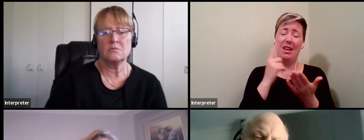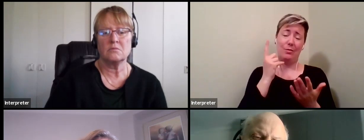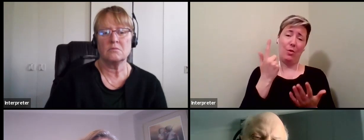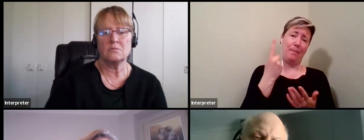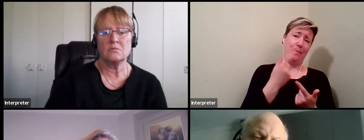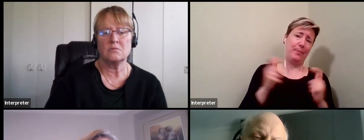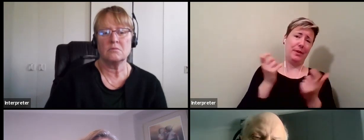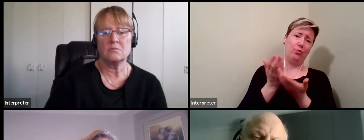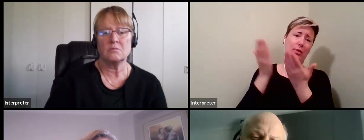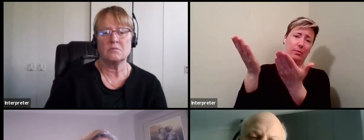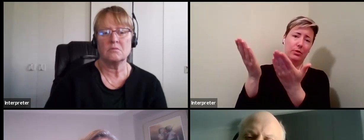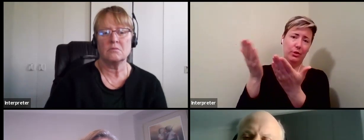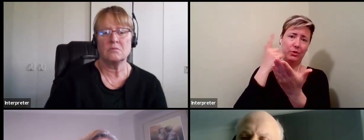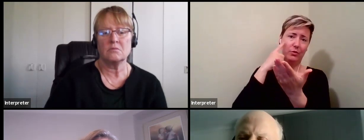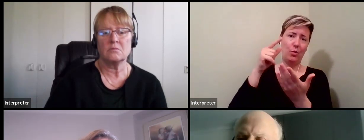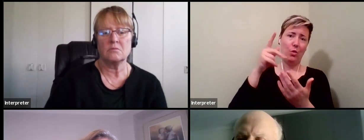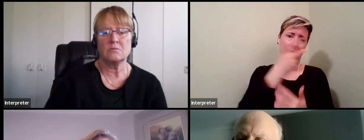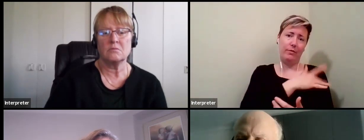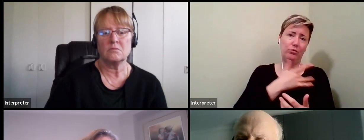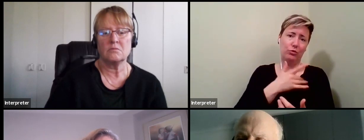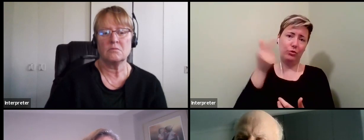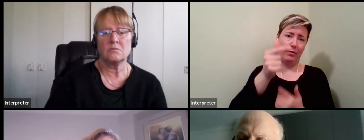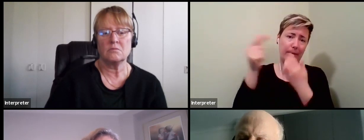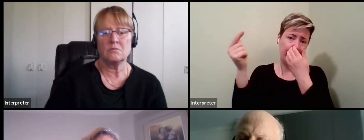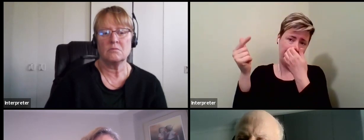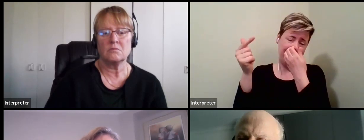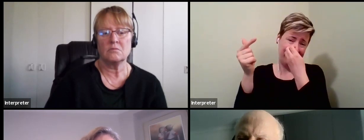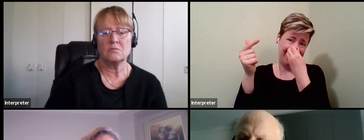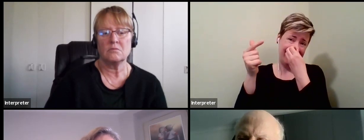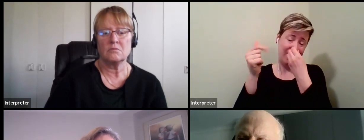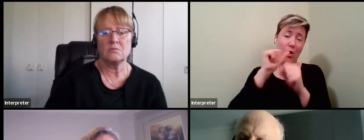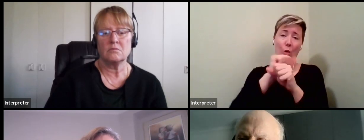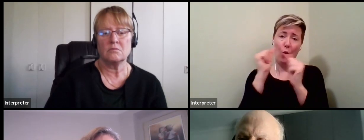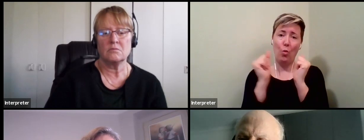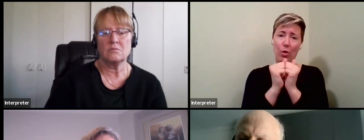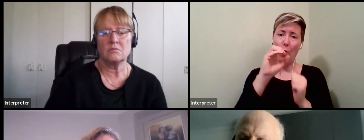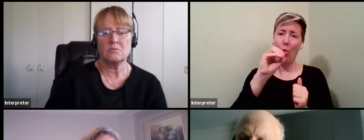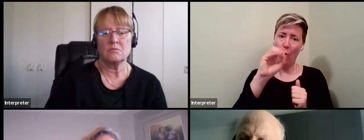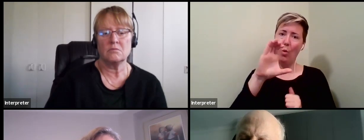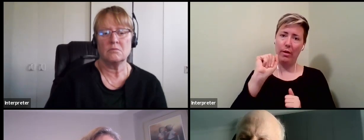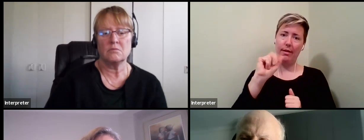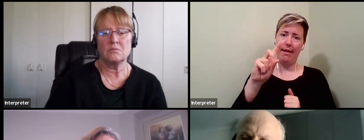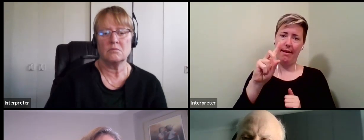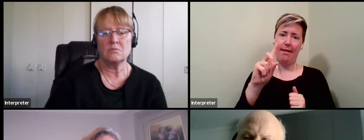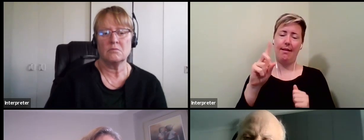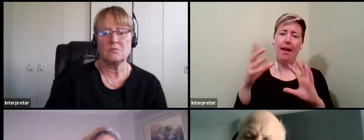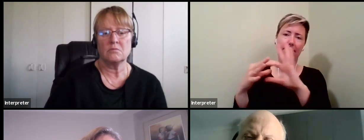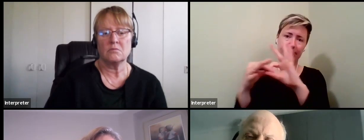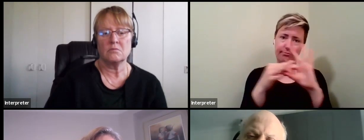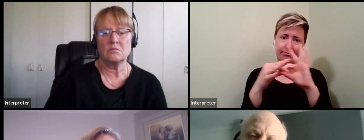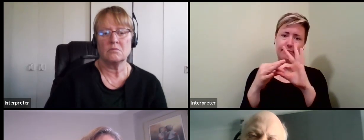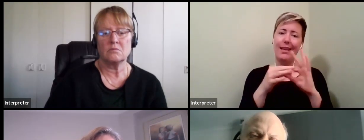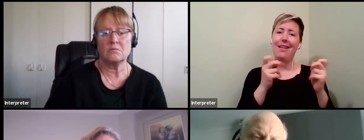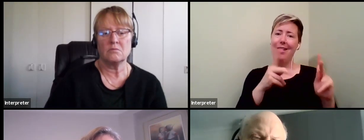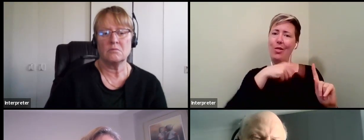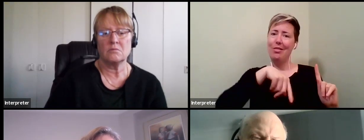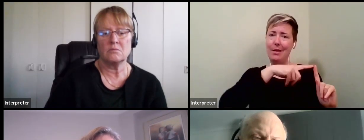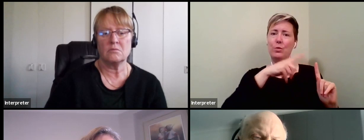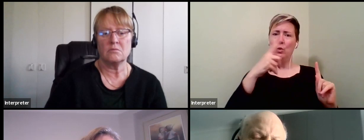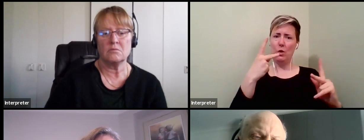that I would make to the provincial government is to work with OCAD and allow them to work